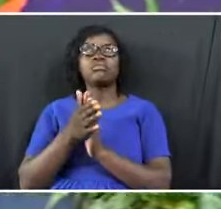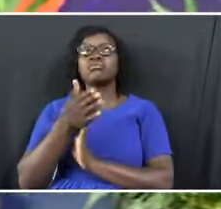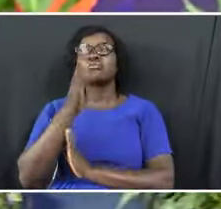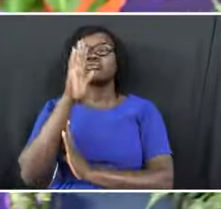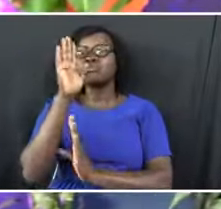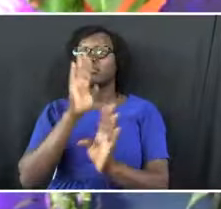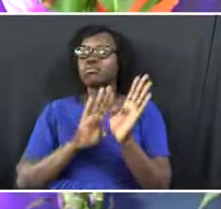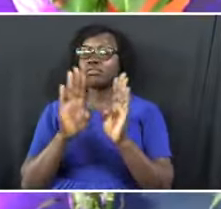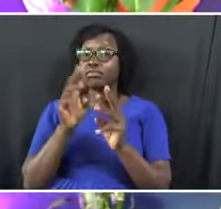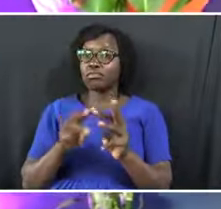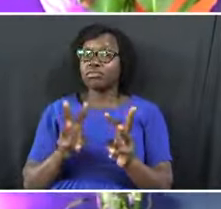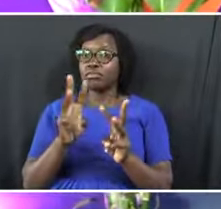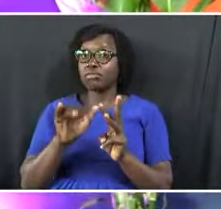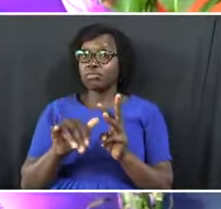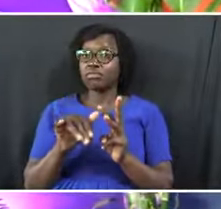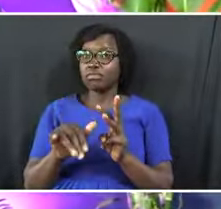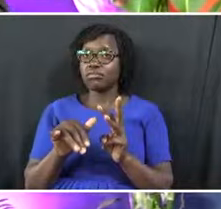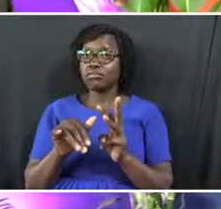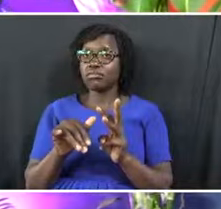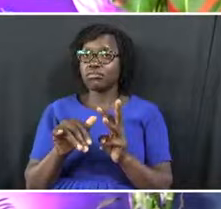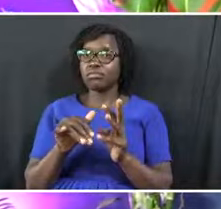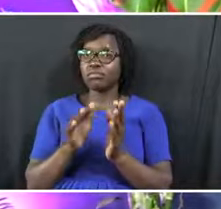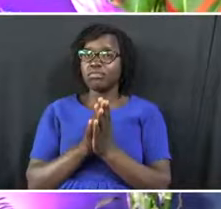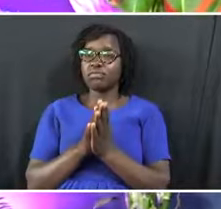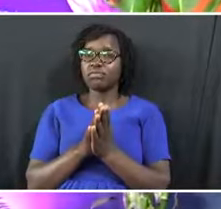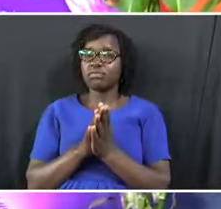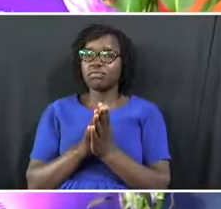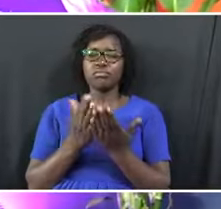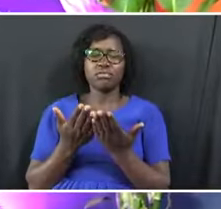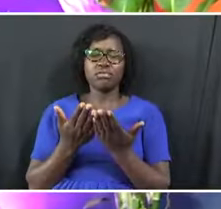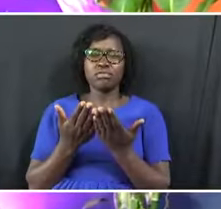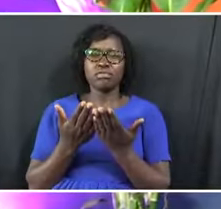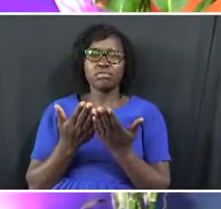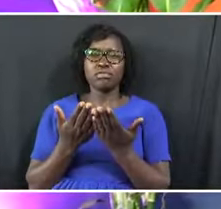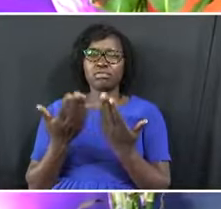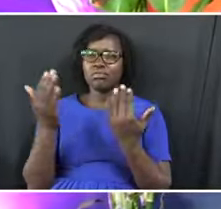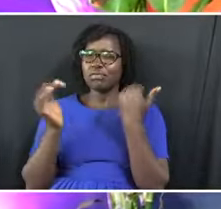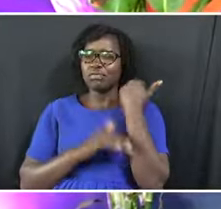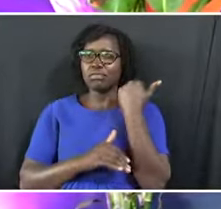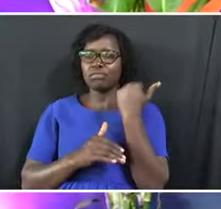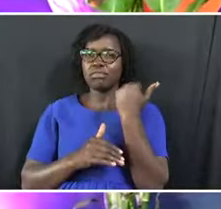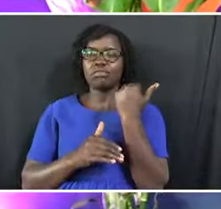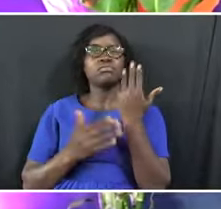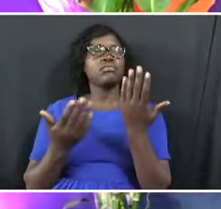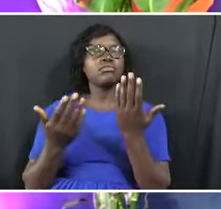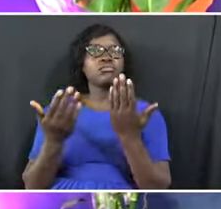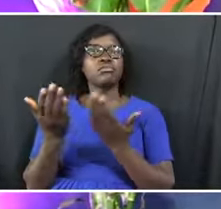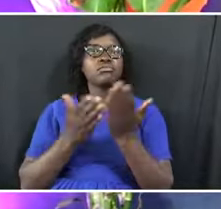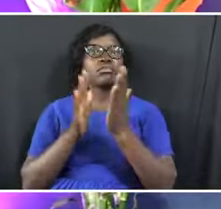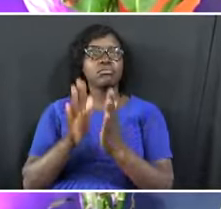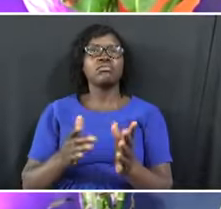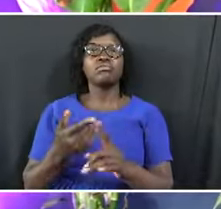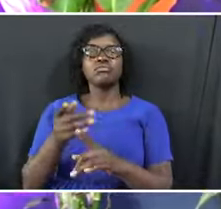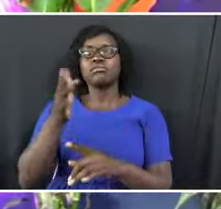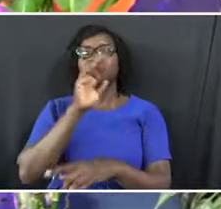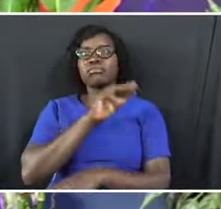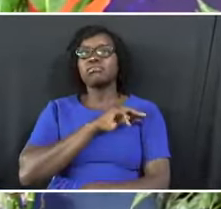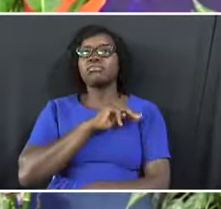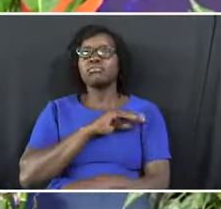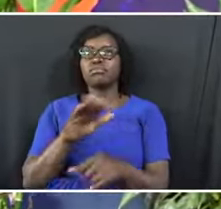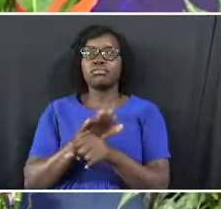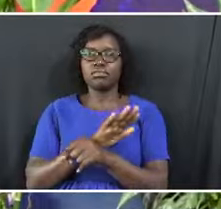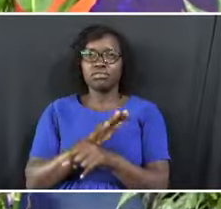a way that is hinting that we are bad stewards. But God is merciful.